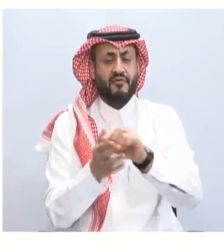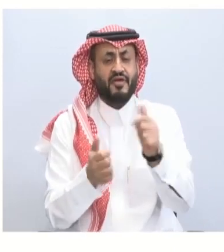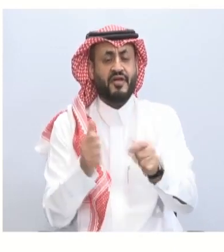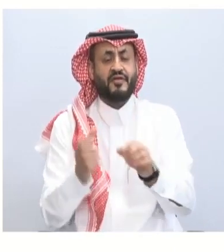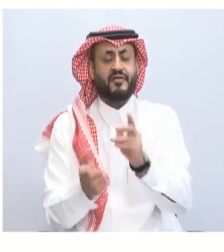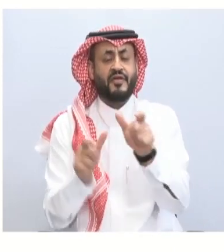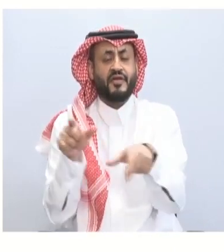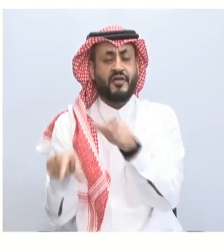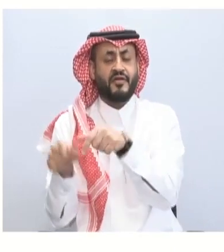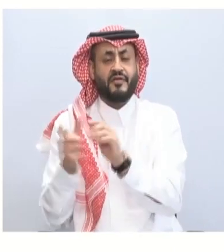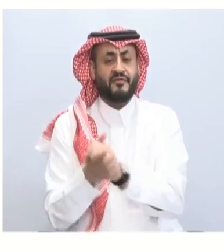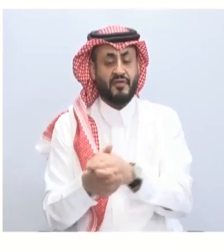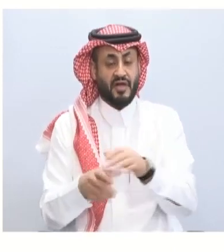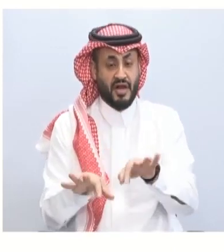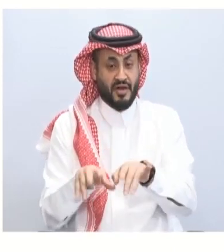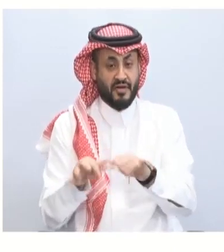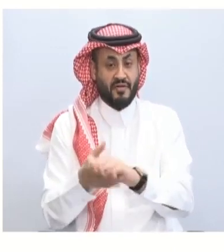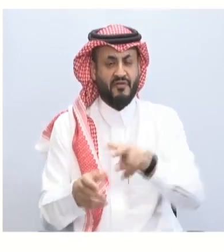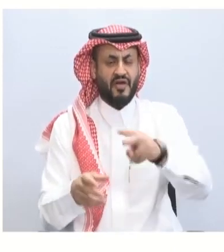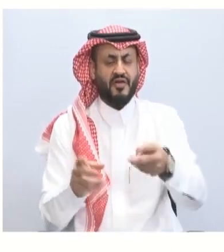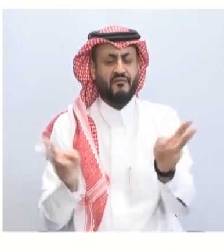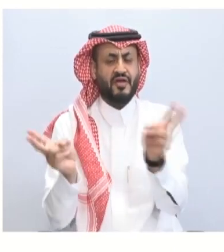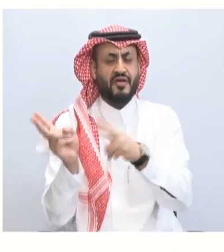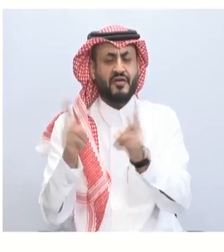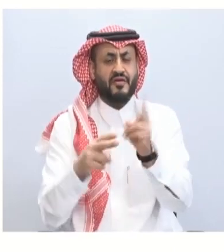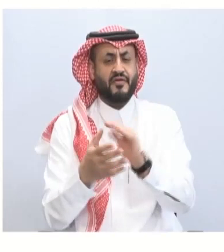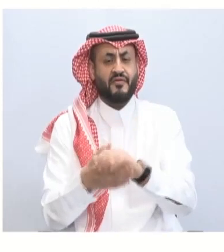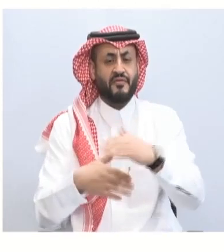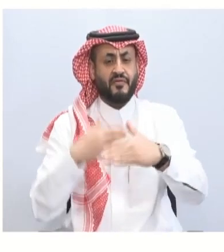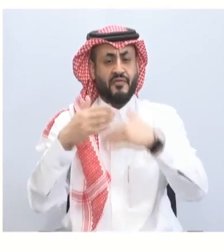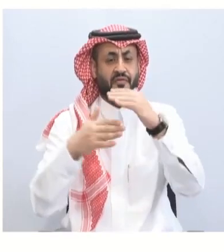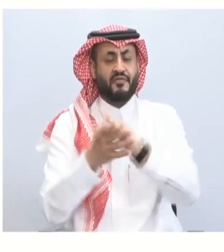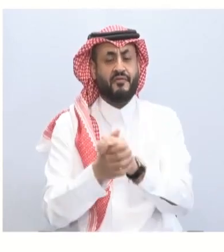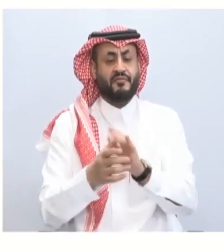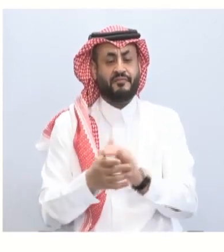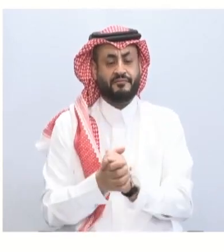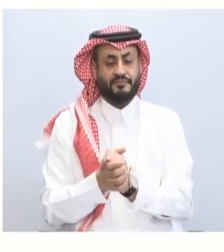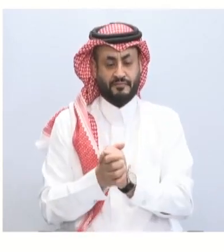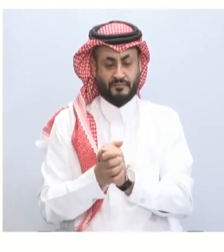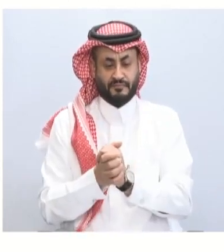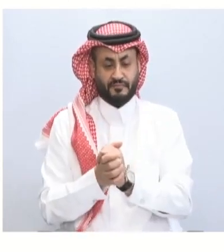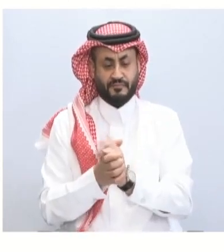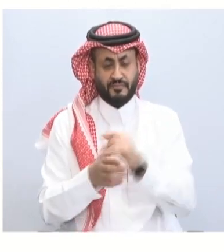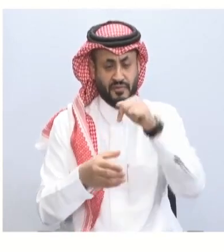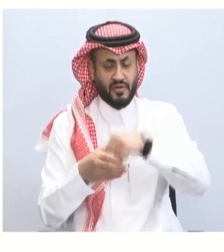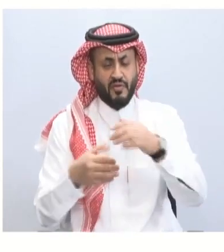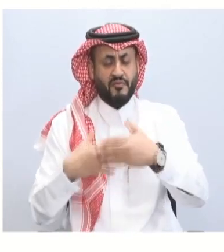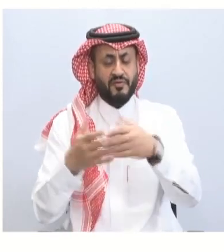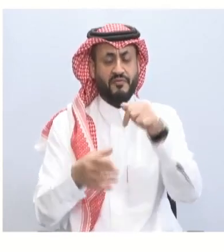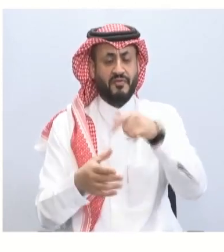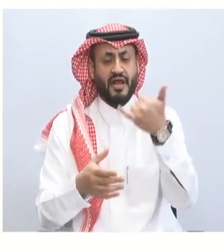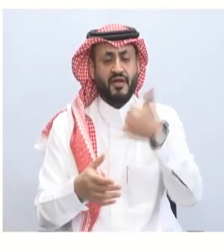online communication and information exchange was effective for a period of time and undoubtedly provided the input and information